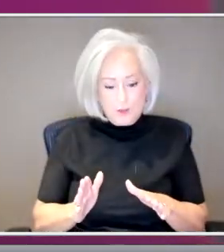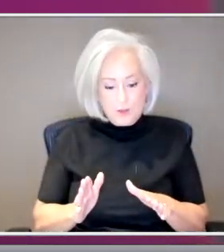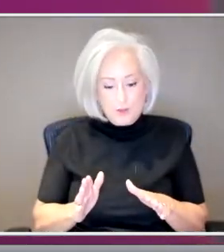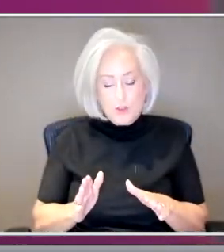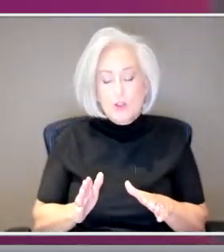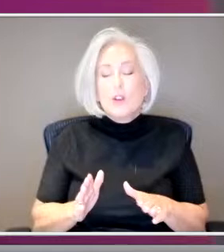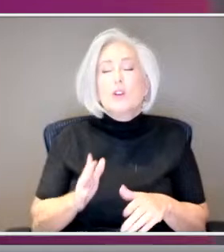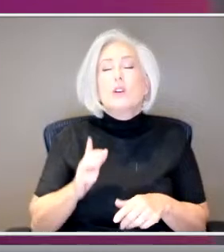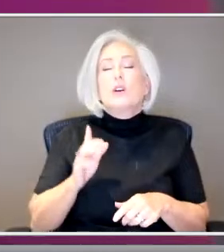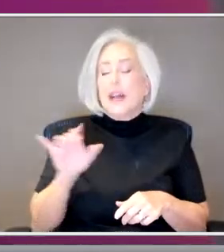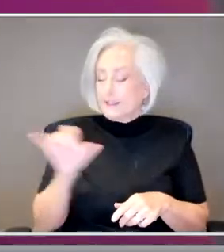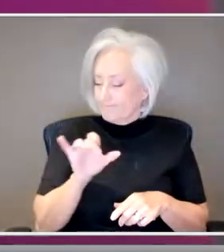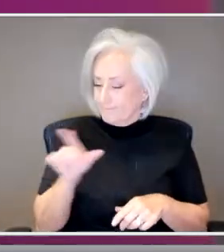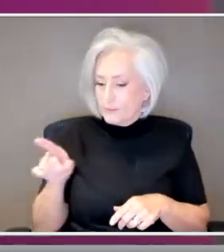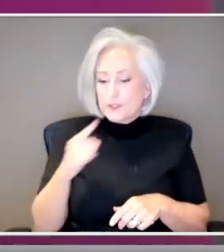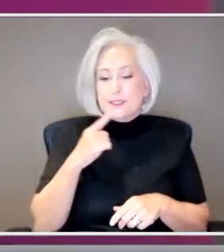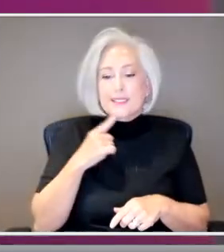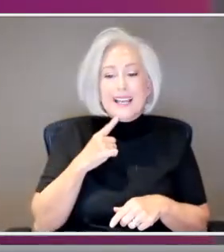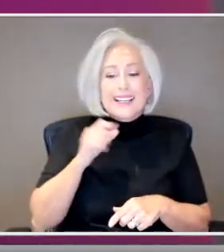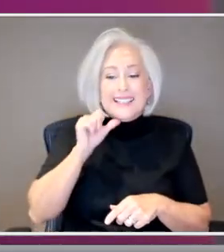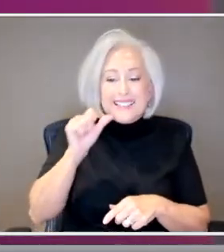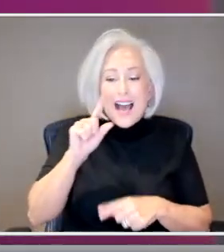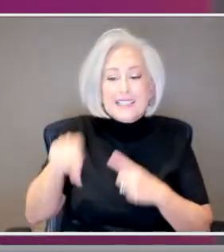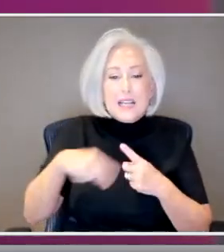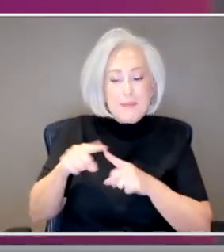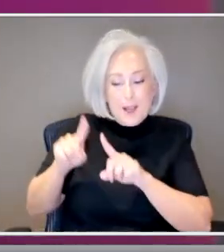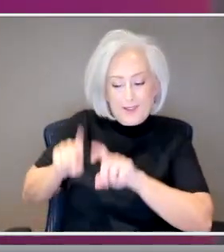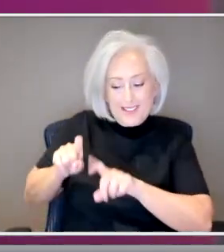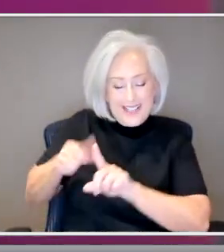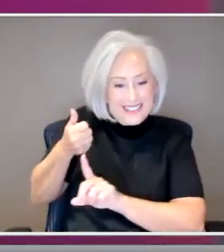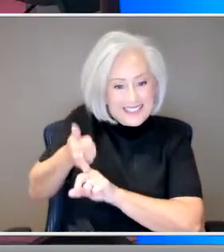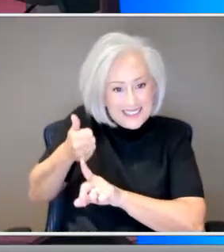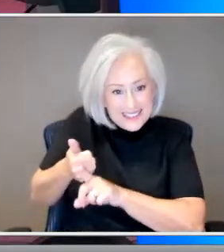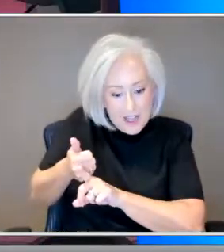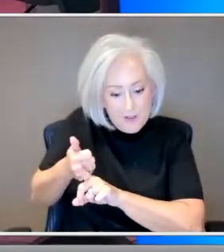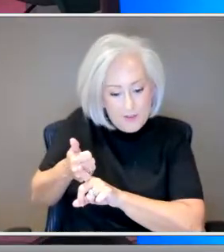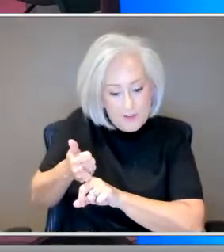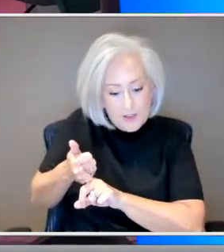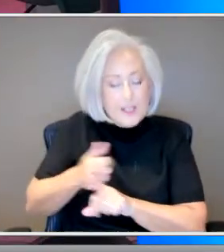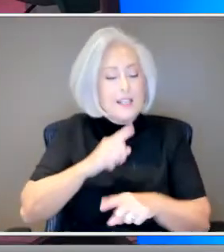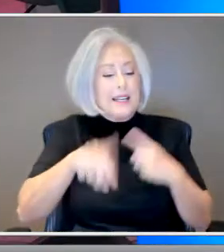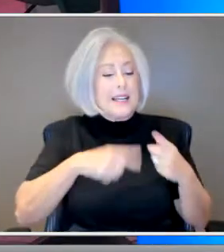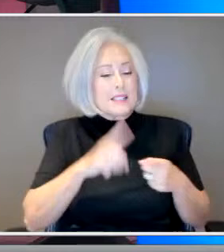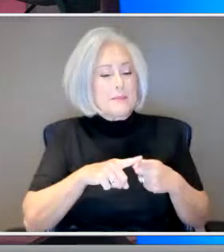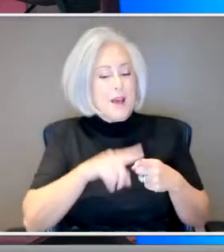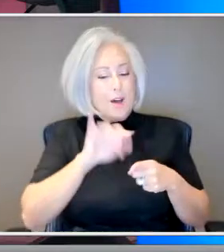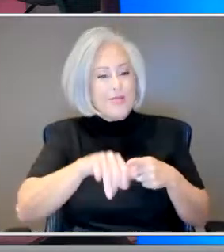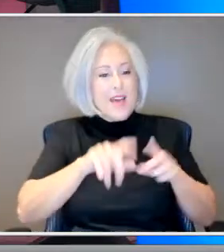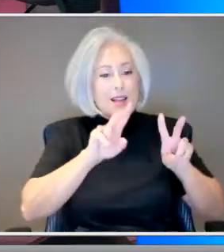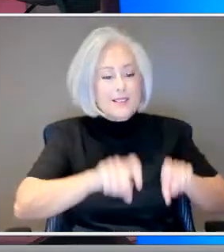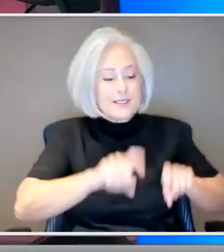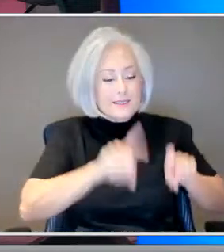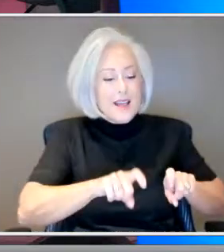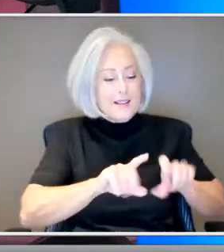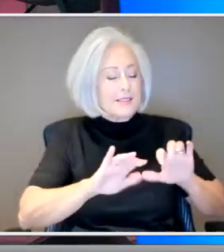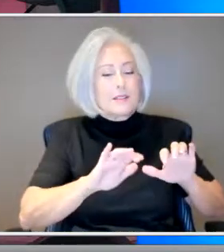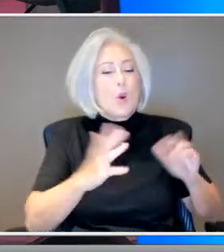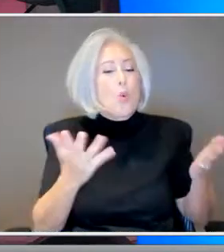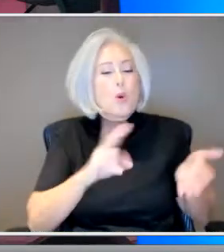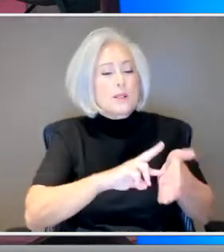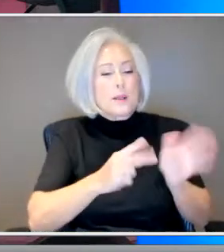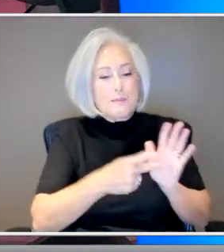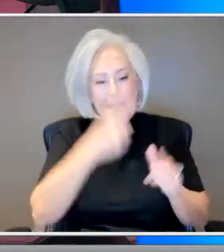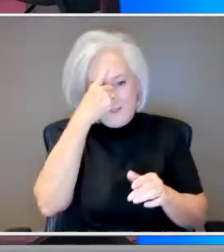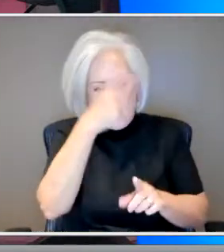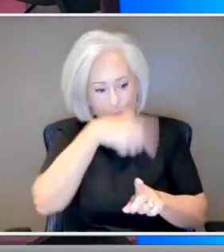making sure the result is meaningful to you. Absolutely. This is an incredibly